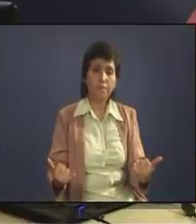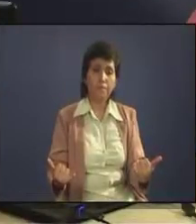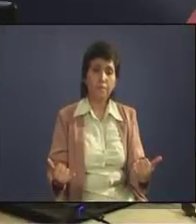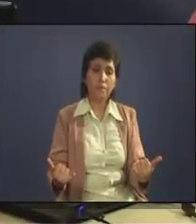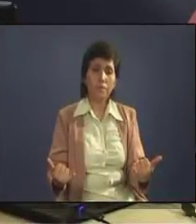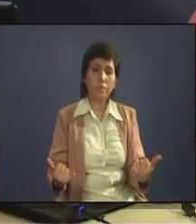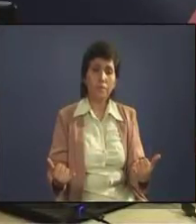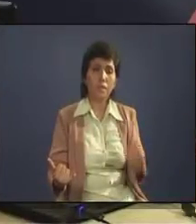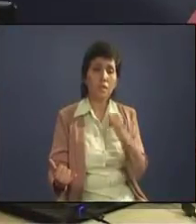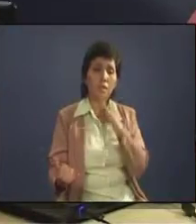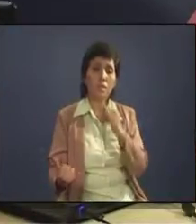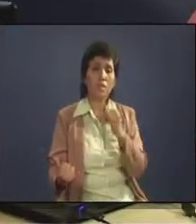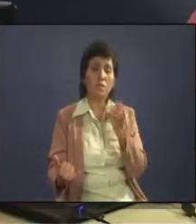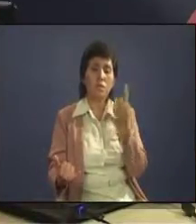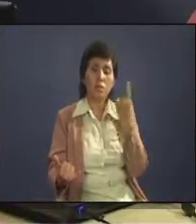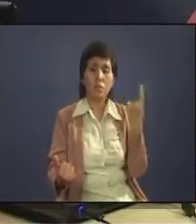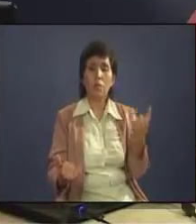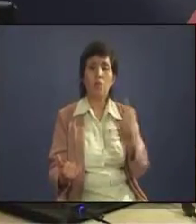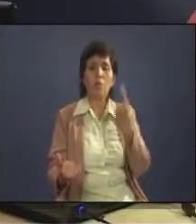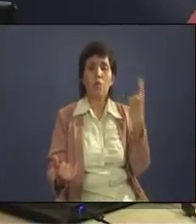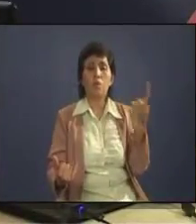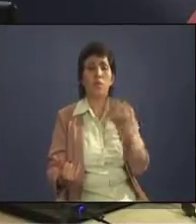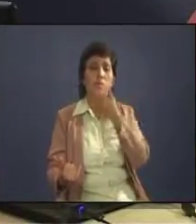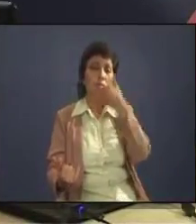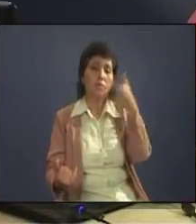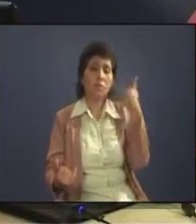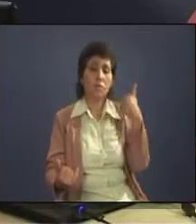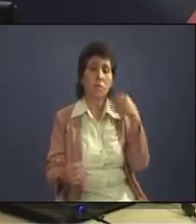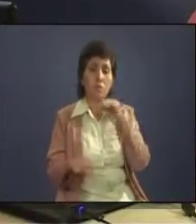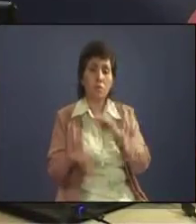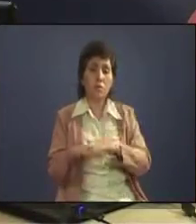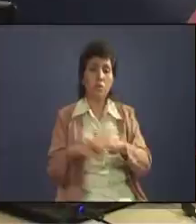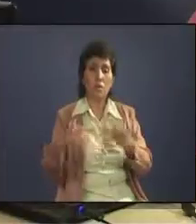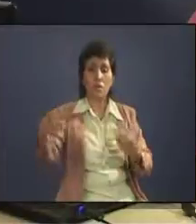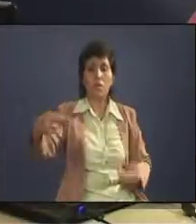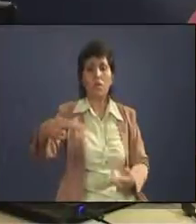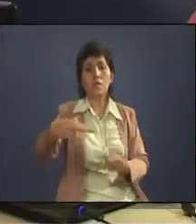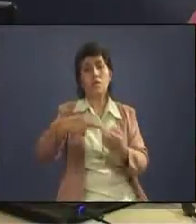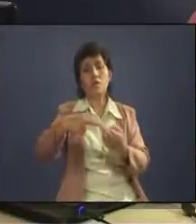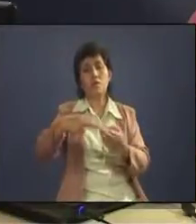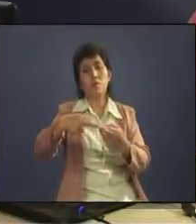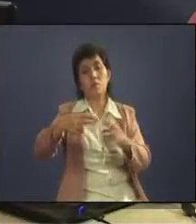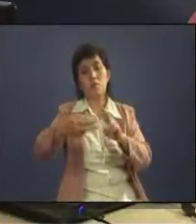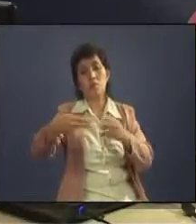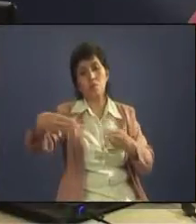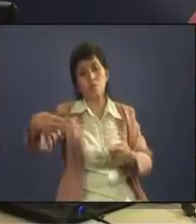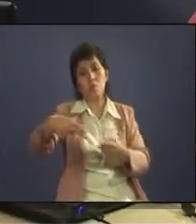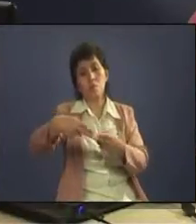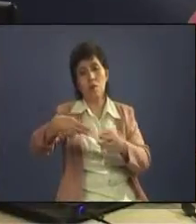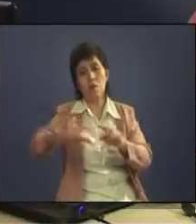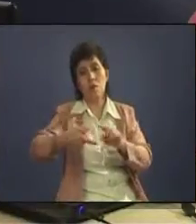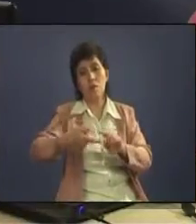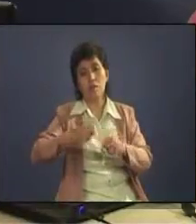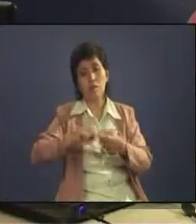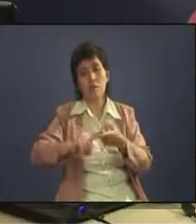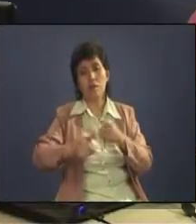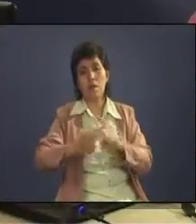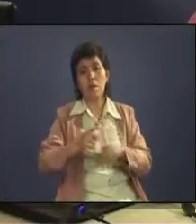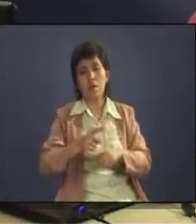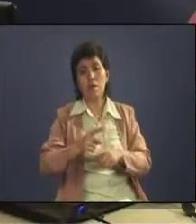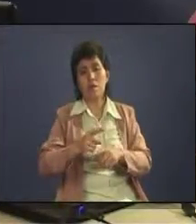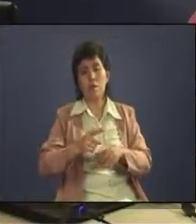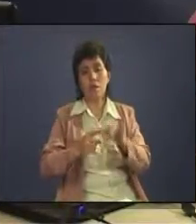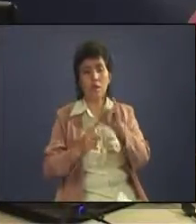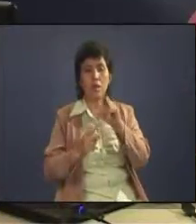it is always best if you reflect on your relationship. Do you have the intimacy level? Okay, intimacy